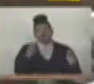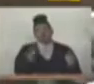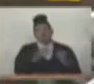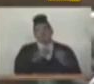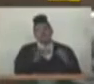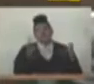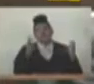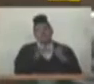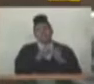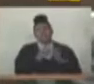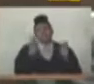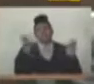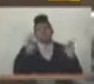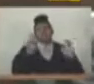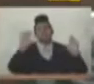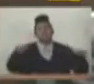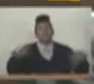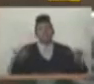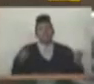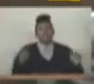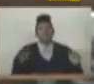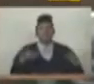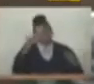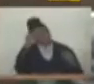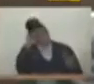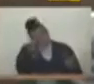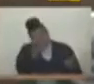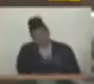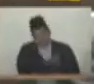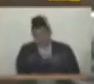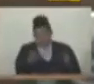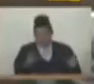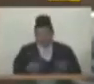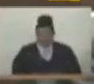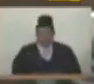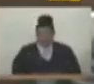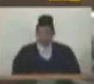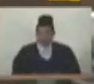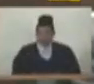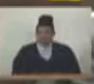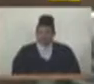this issue. Don't reinvent the wheel. The information is there.